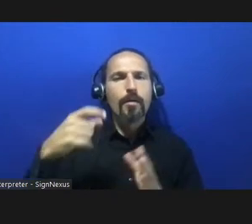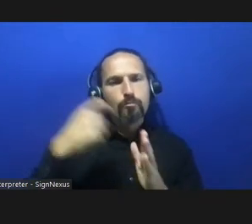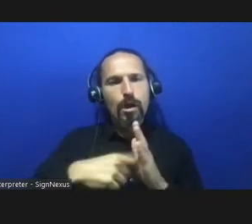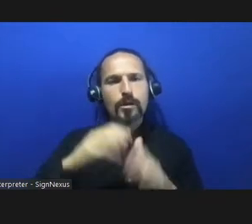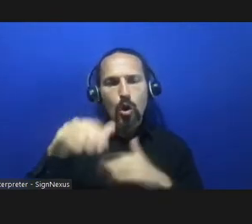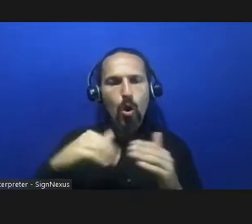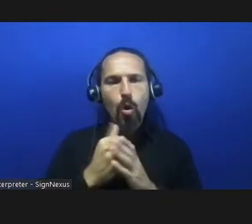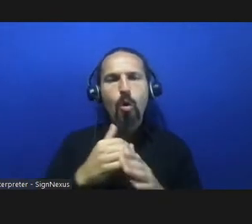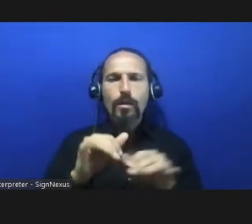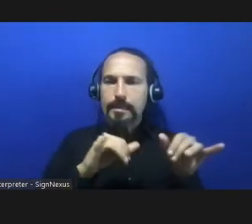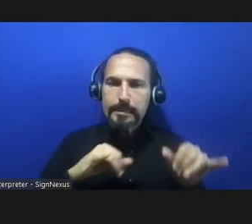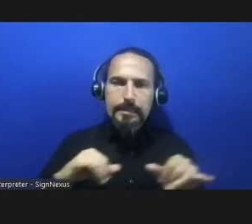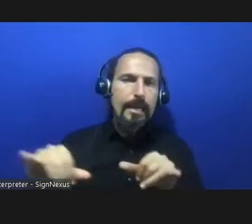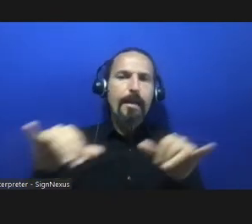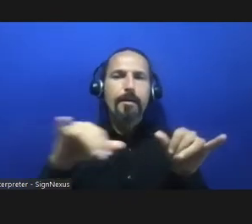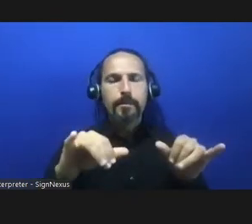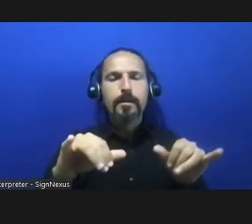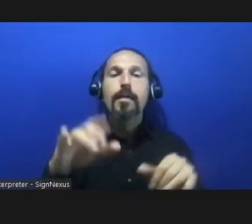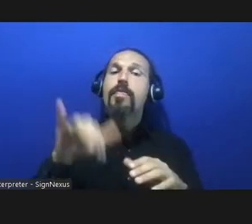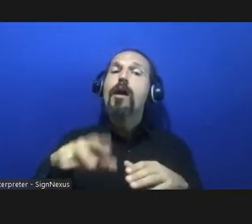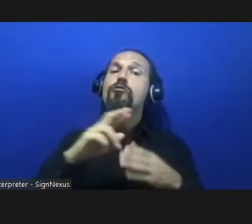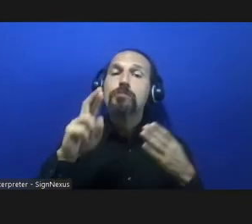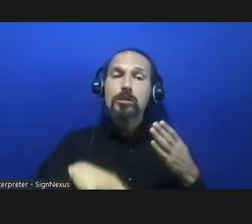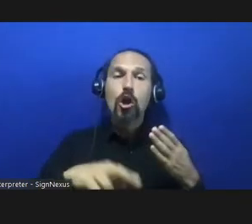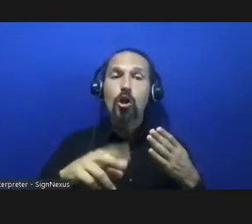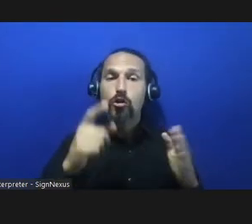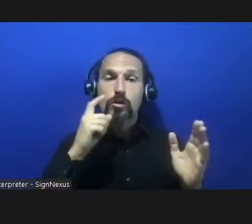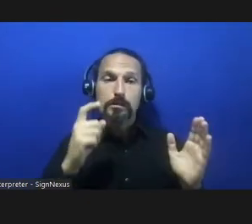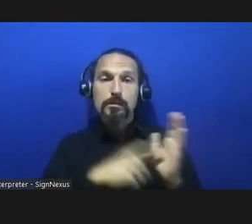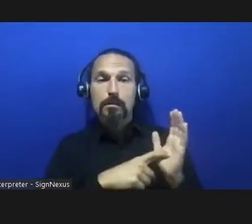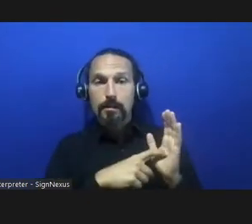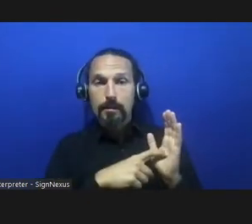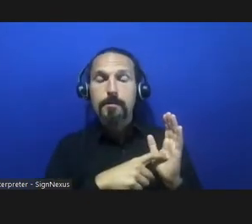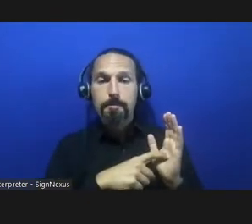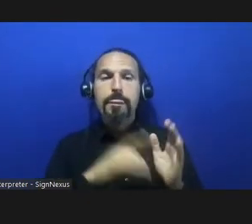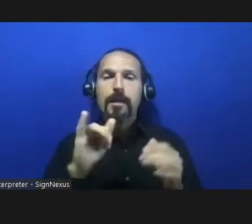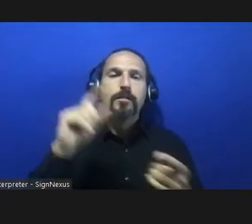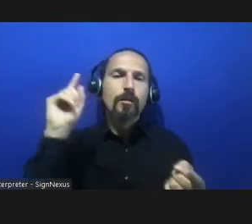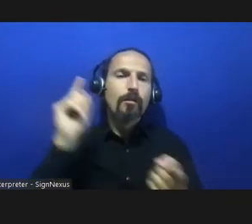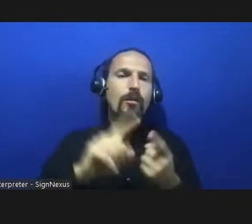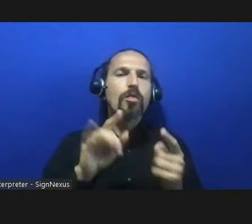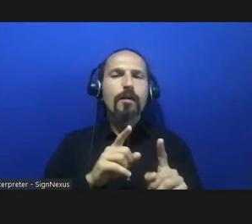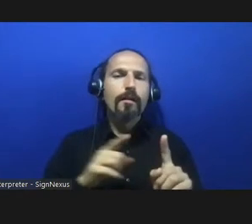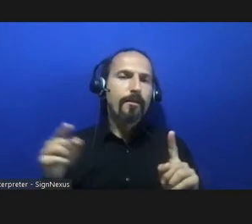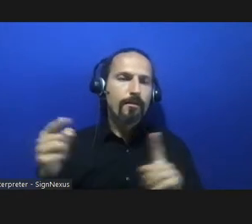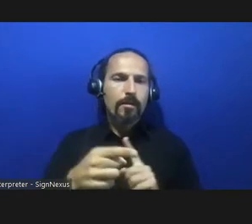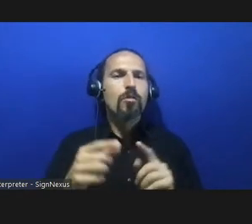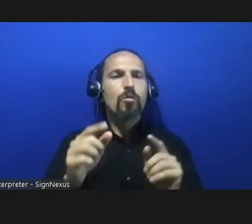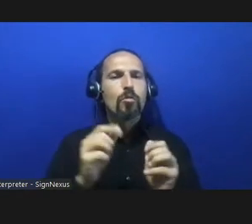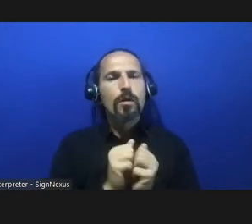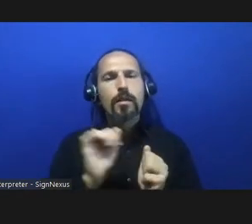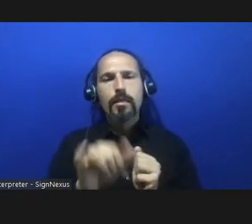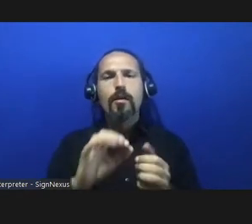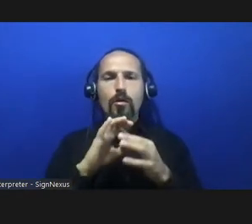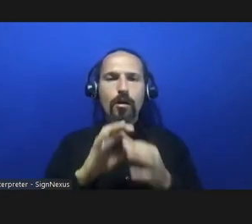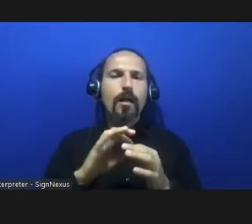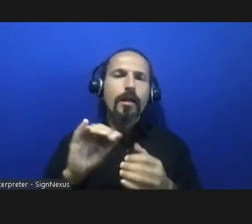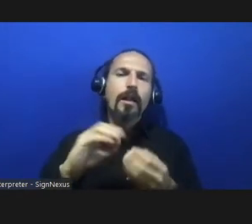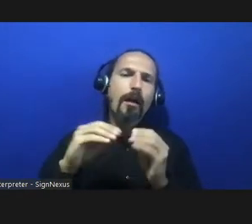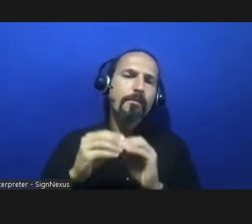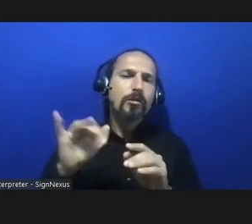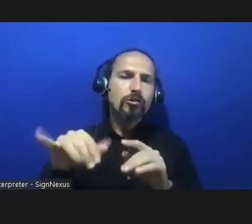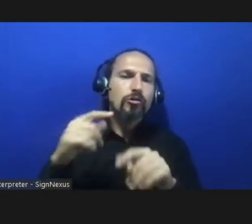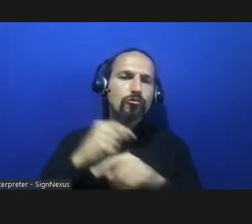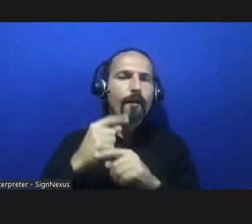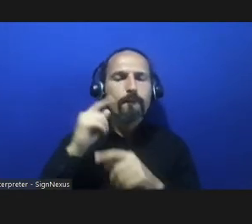types the same the result as you can see reduced the diversions along with the relative incremental number of trucks on the